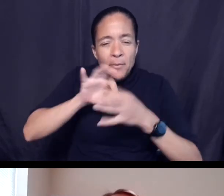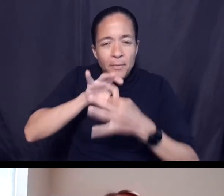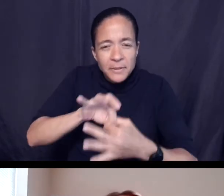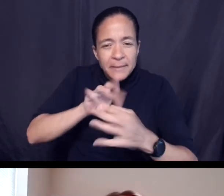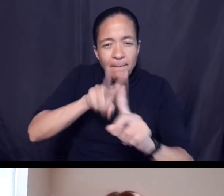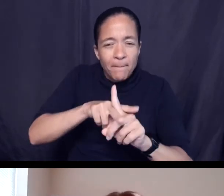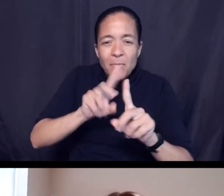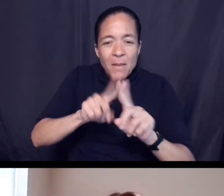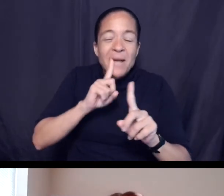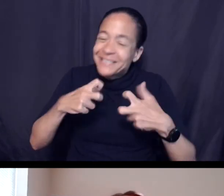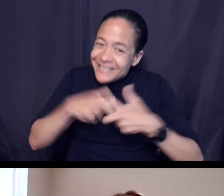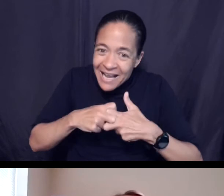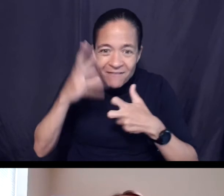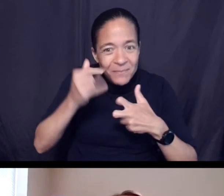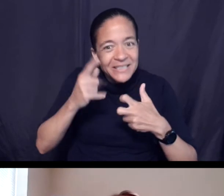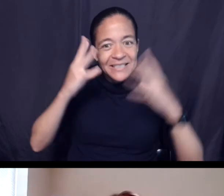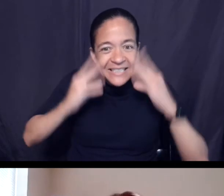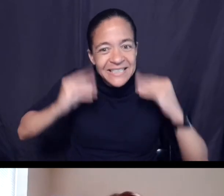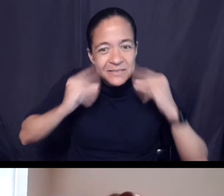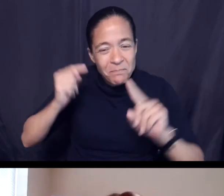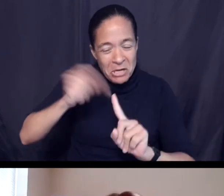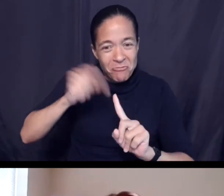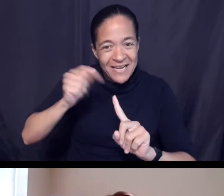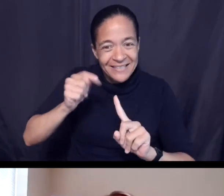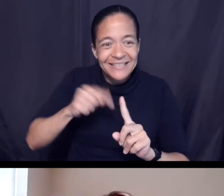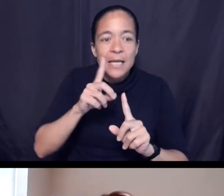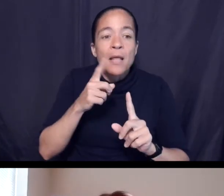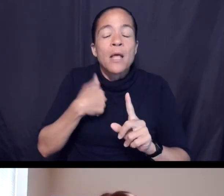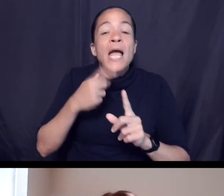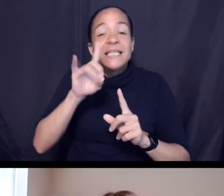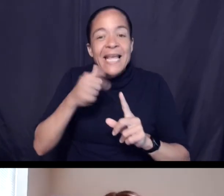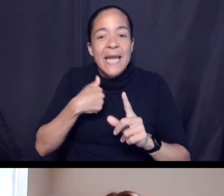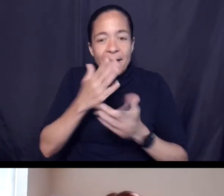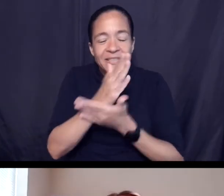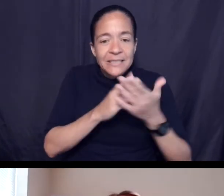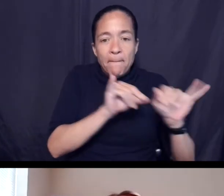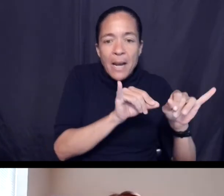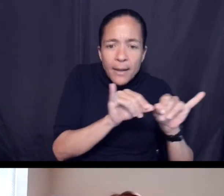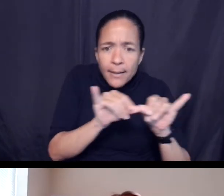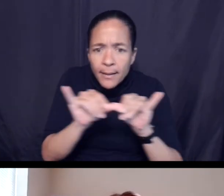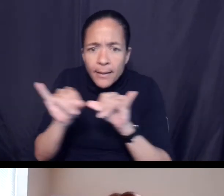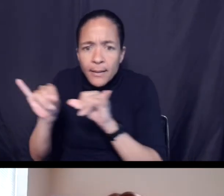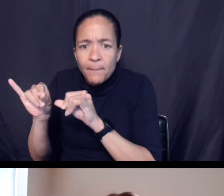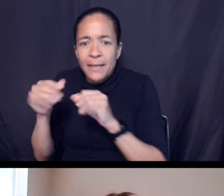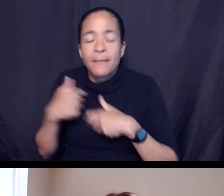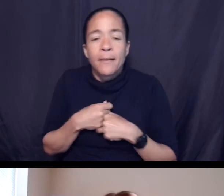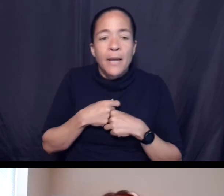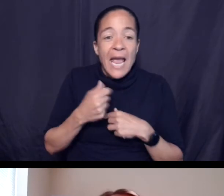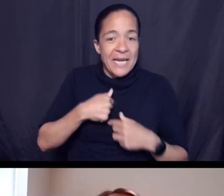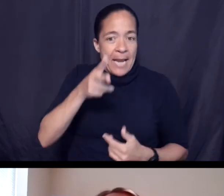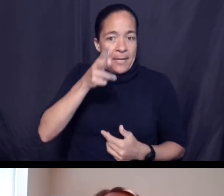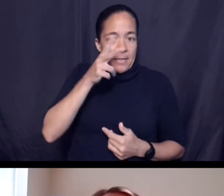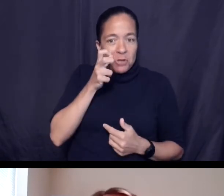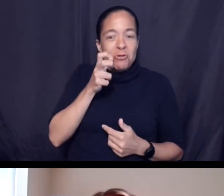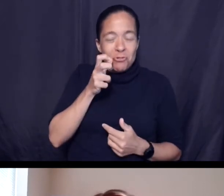and everything is different. But there were some common things, and there are common things that I hear from families when they reach out to me